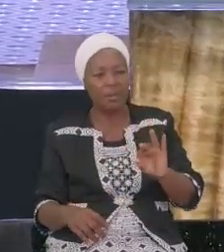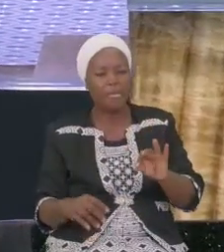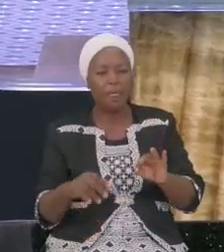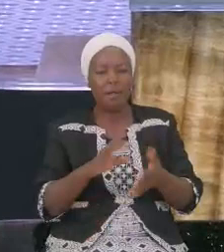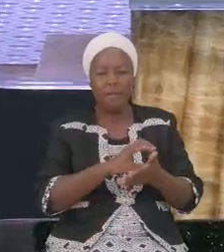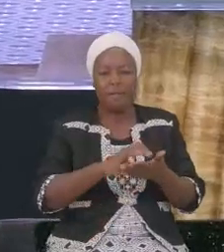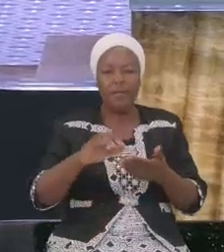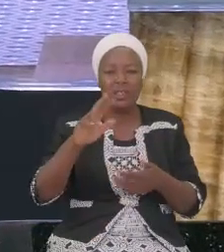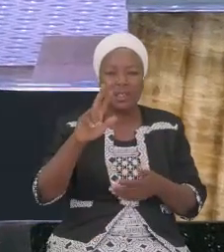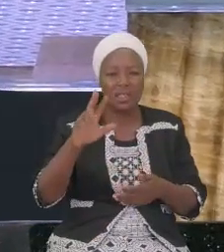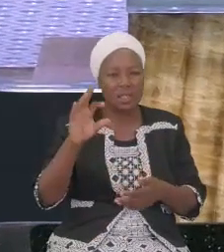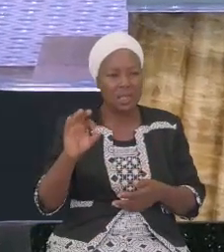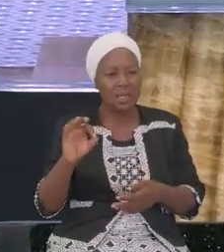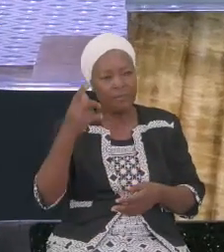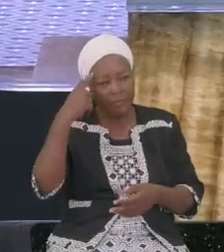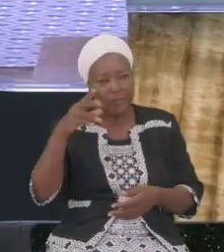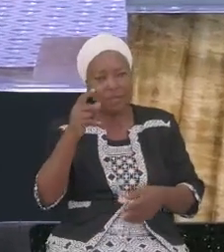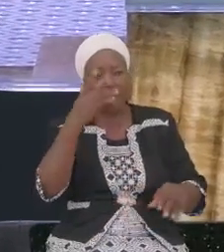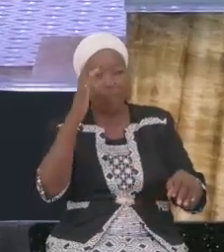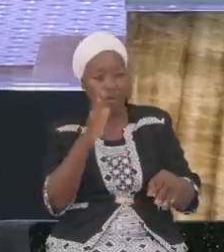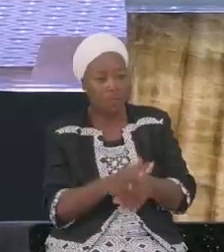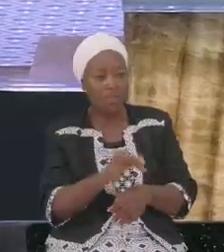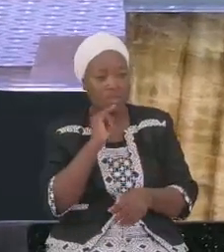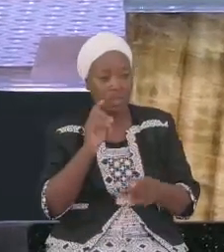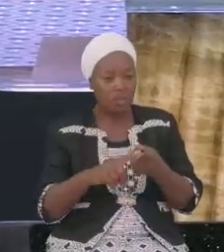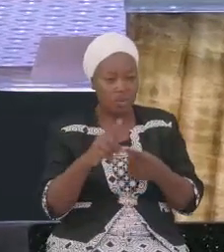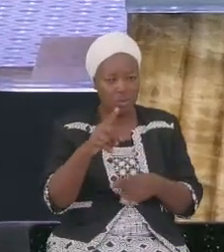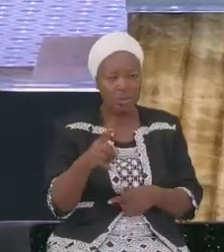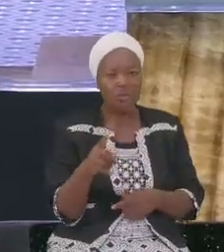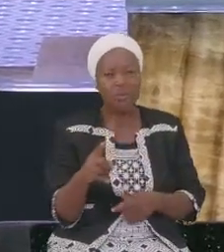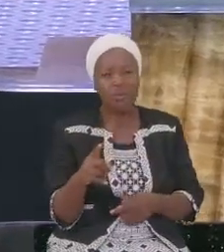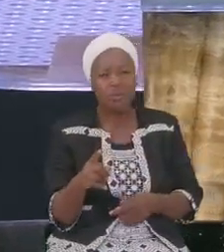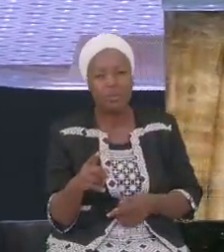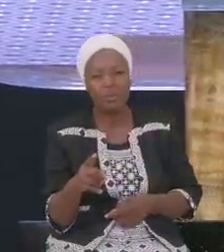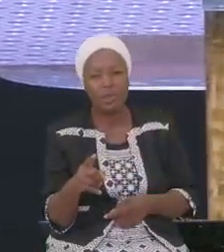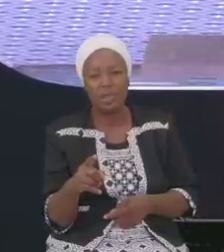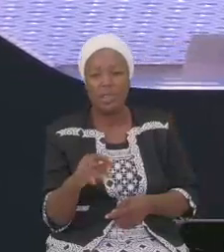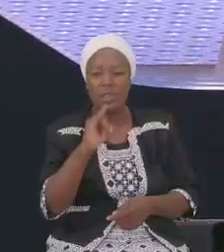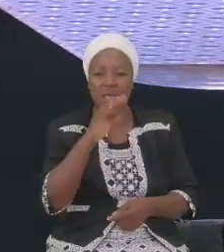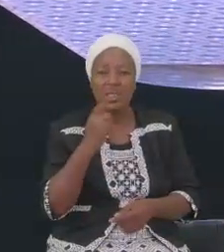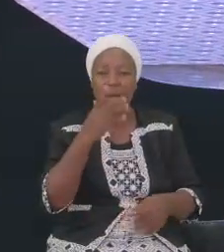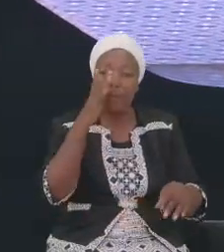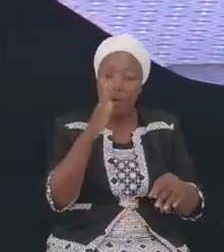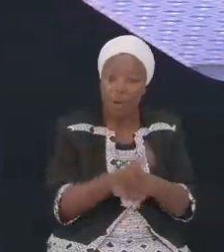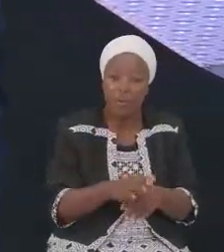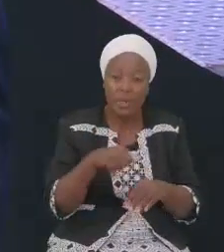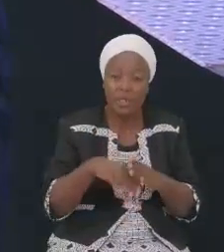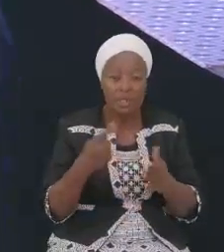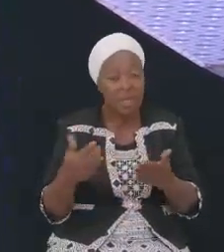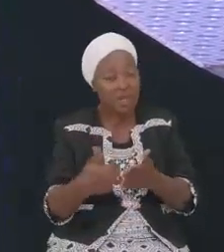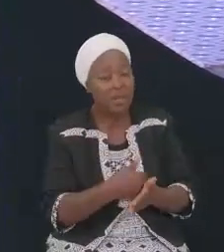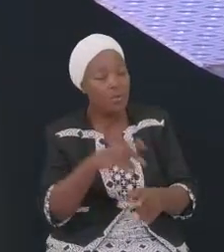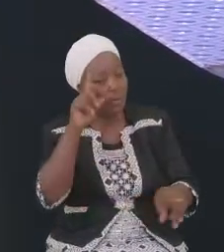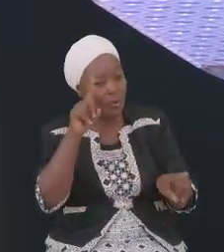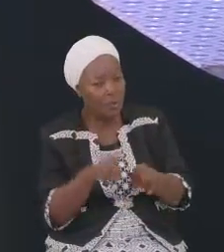tells us, for the promise is unto you. Is the promise in the new covenant, is